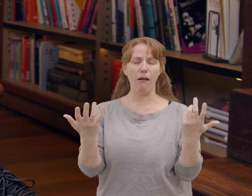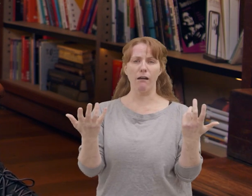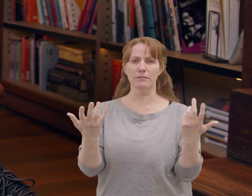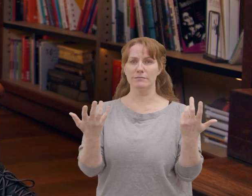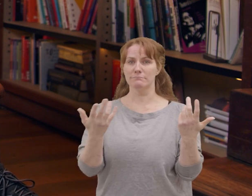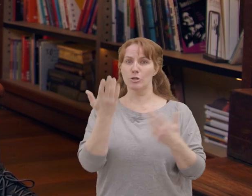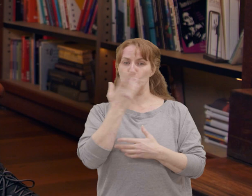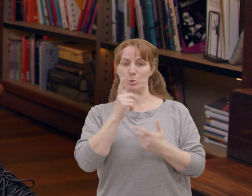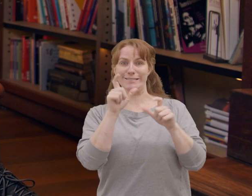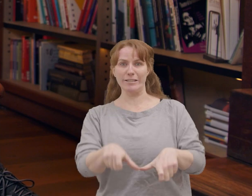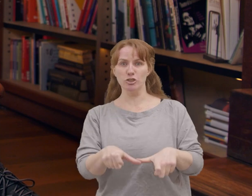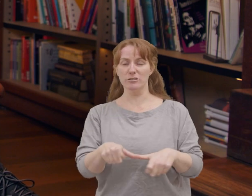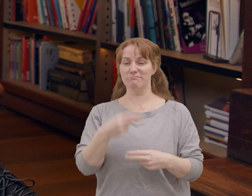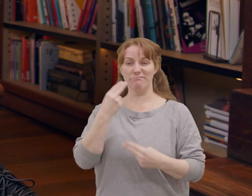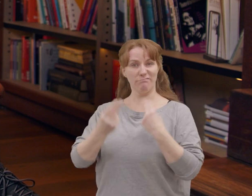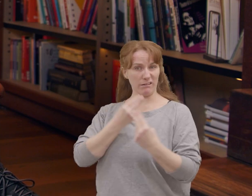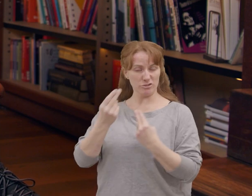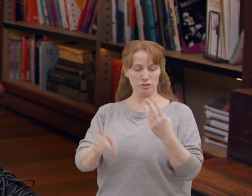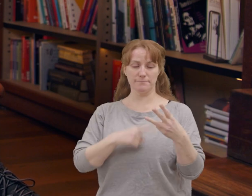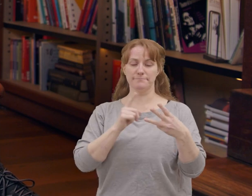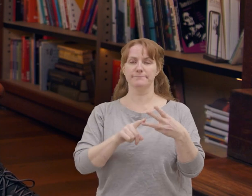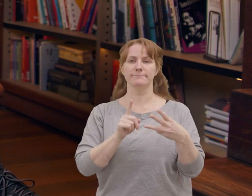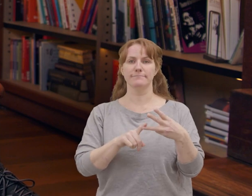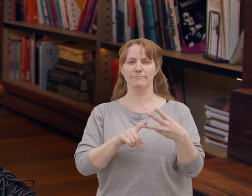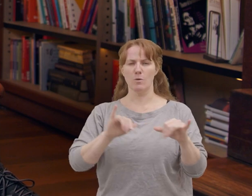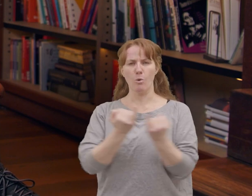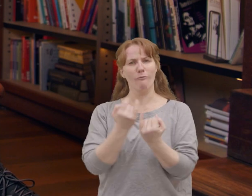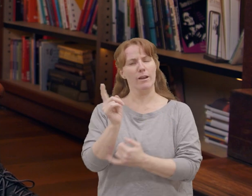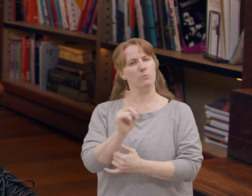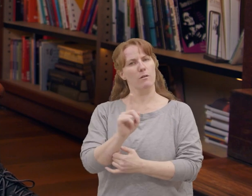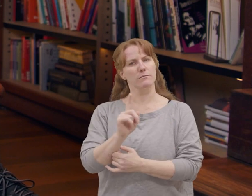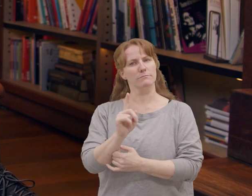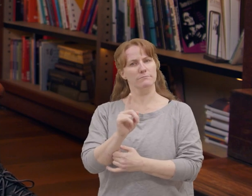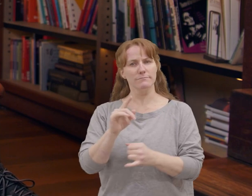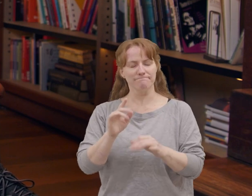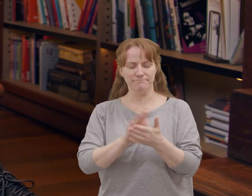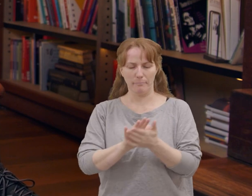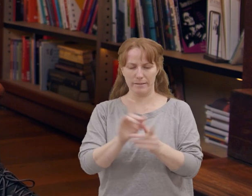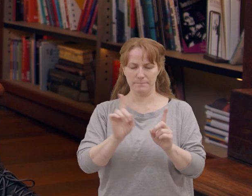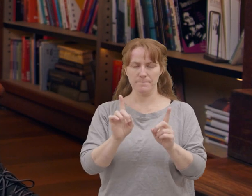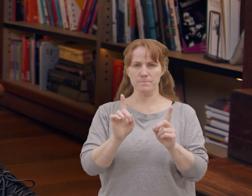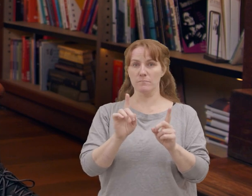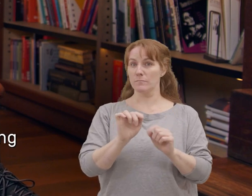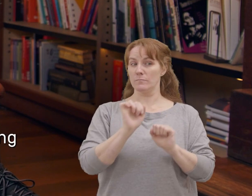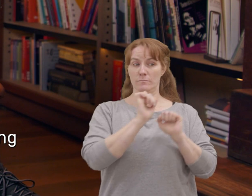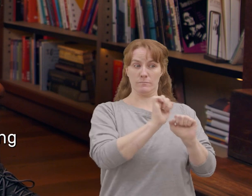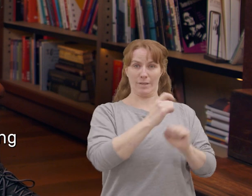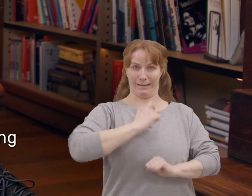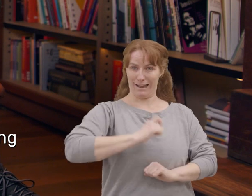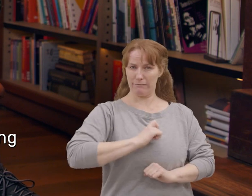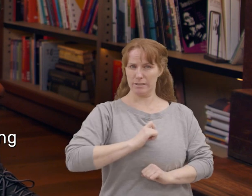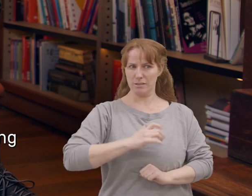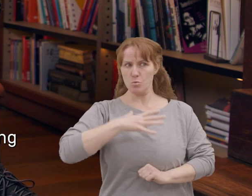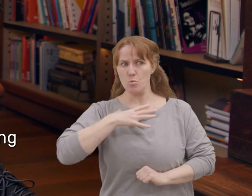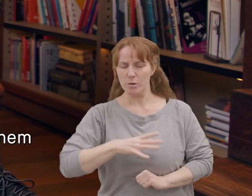journey, detention, lunch? And 3, what's the conflict? The conflict means your character